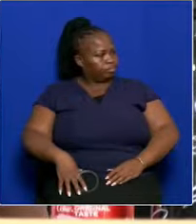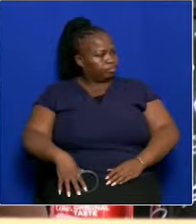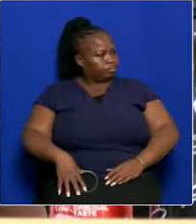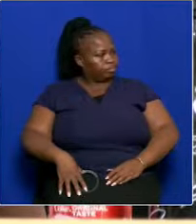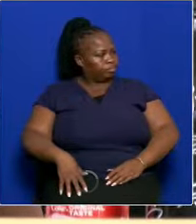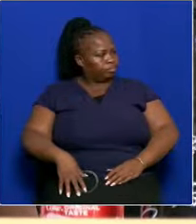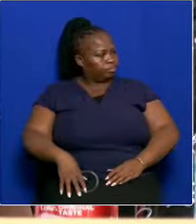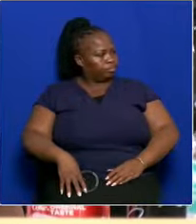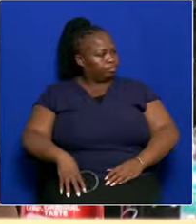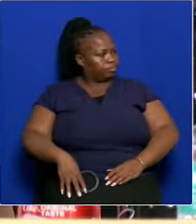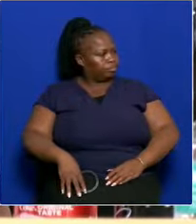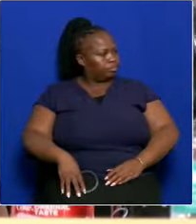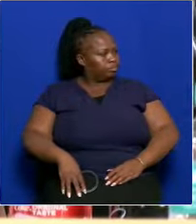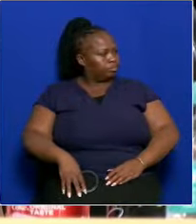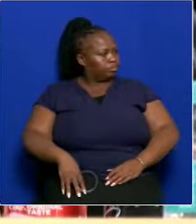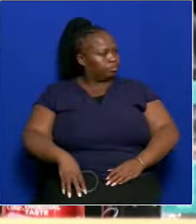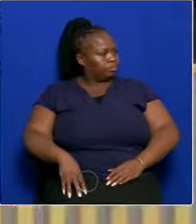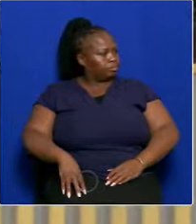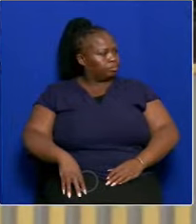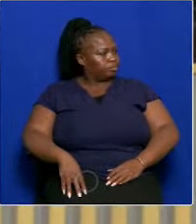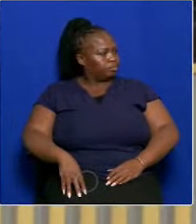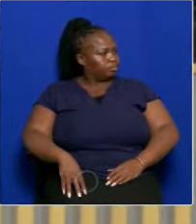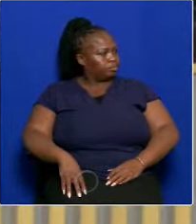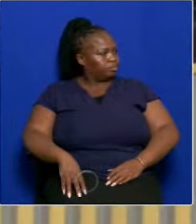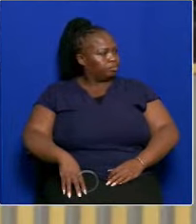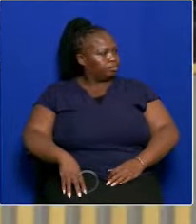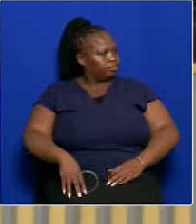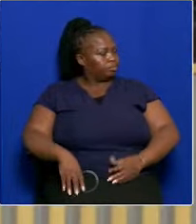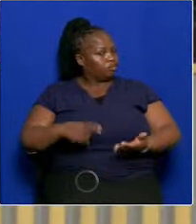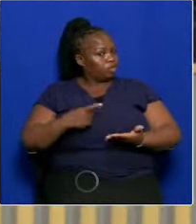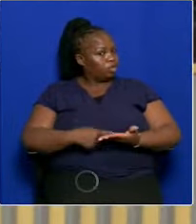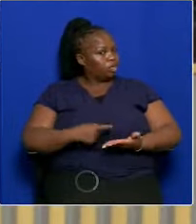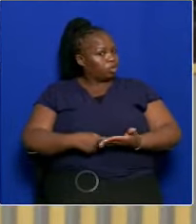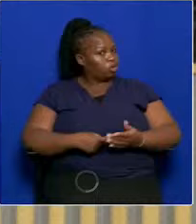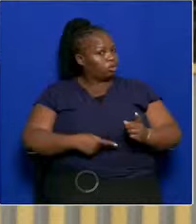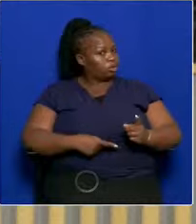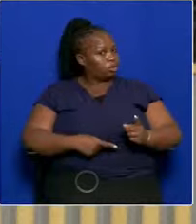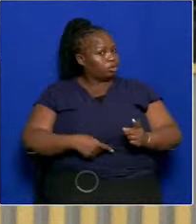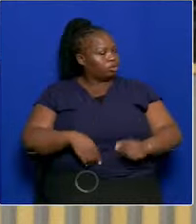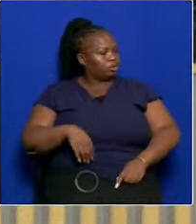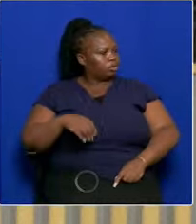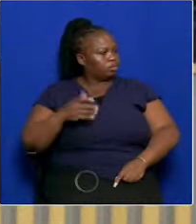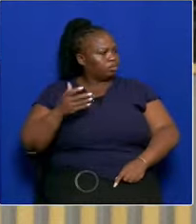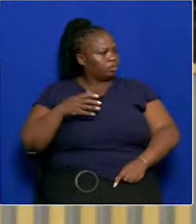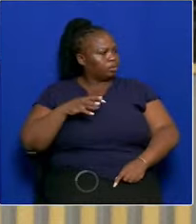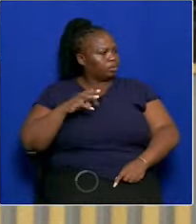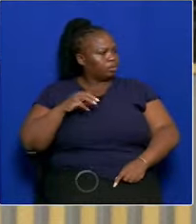And where do we find, for the record, Ms. Bowe, where do we find menace?